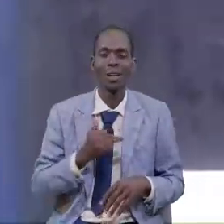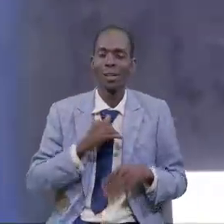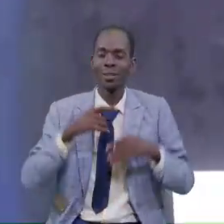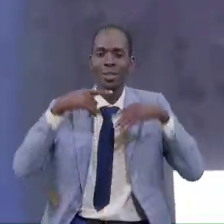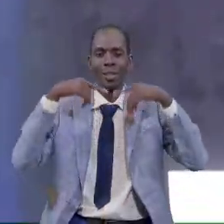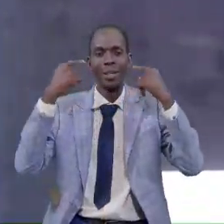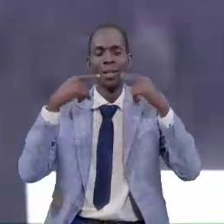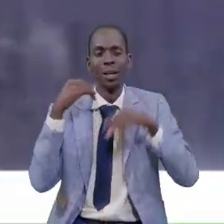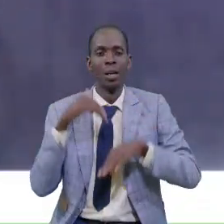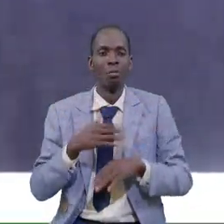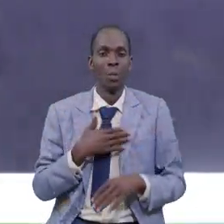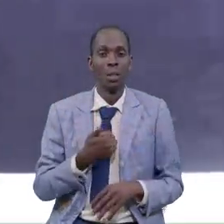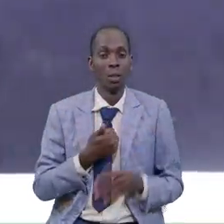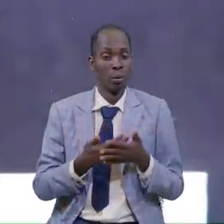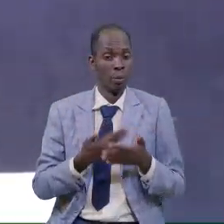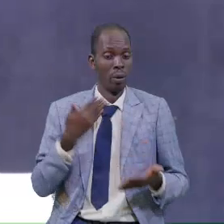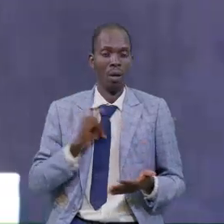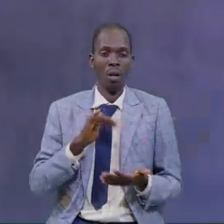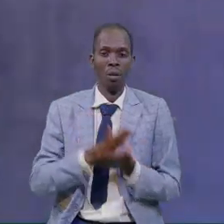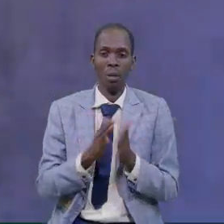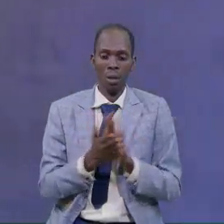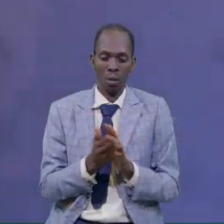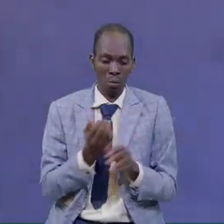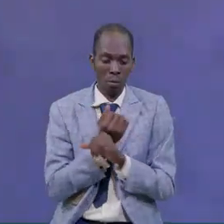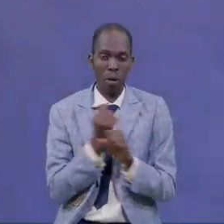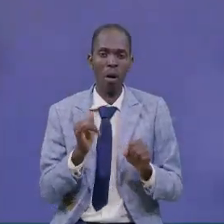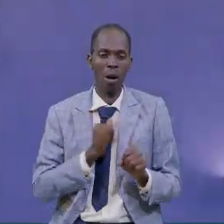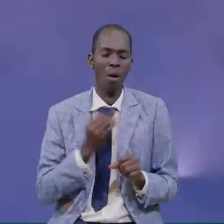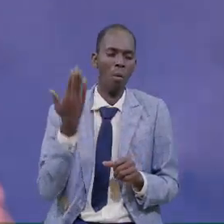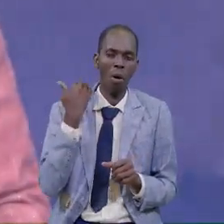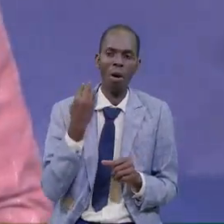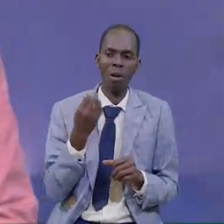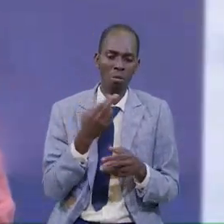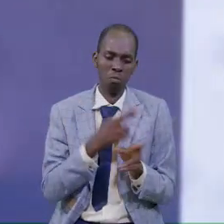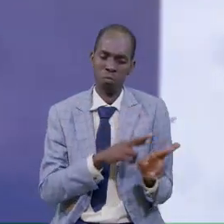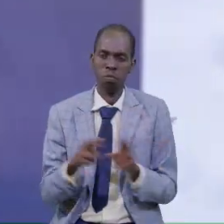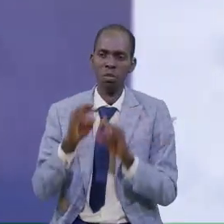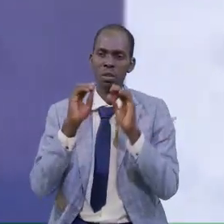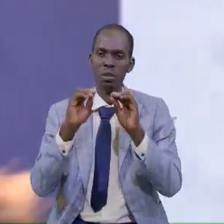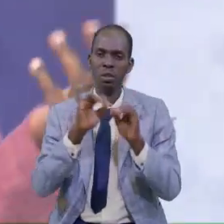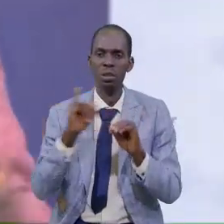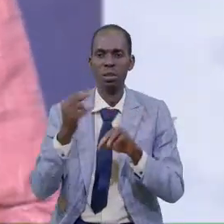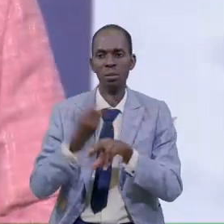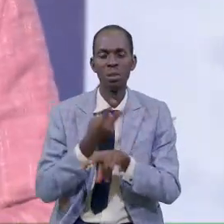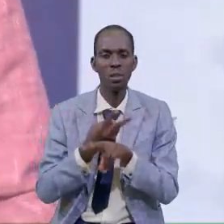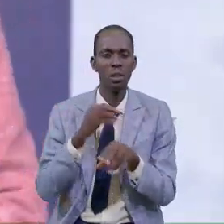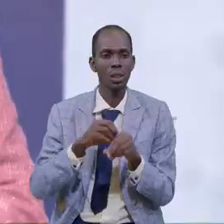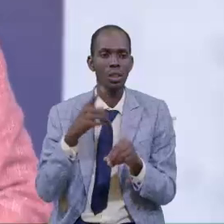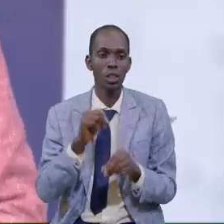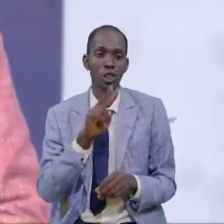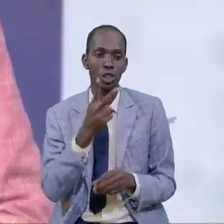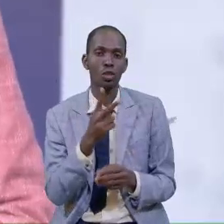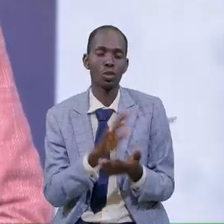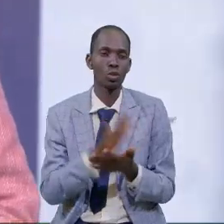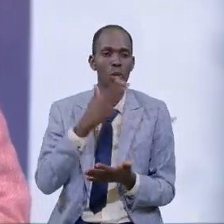born again, I was already teaching mathematics in the secondary school and primary school. I taught all